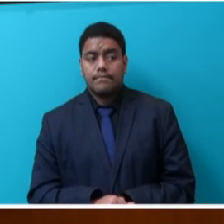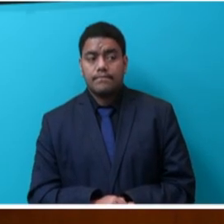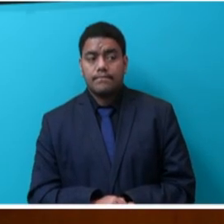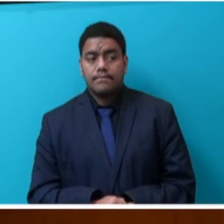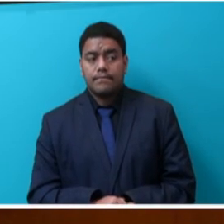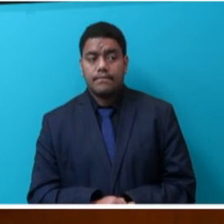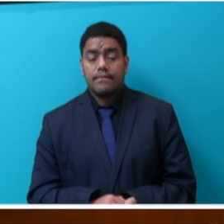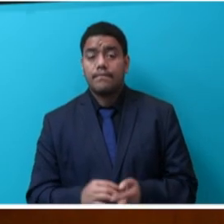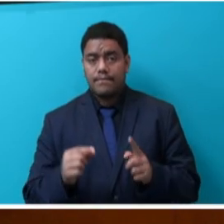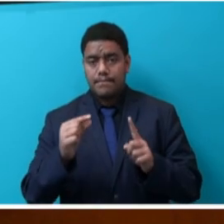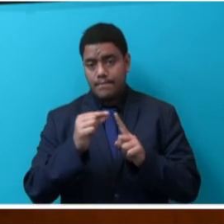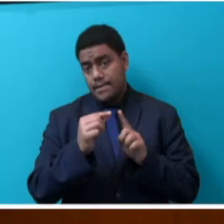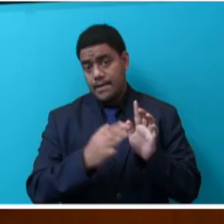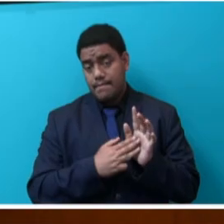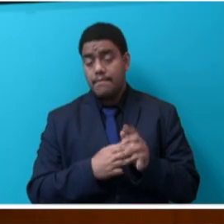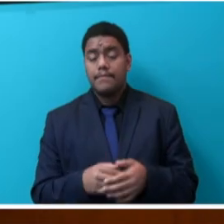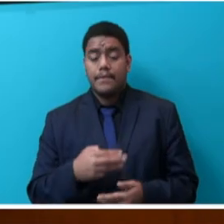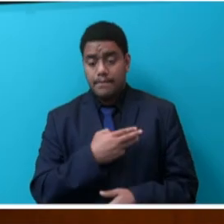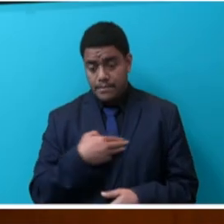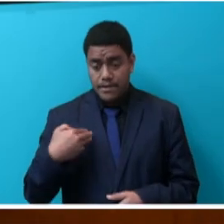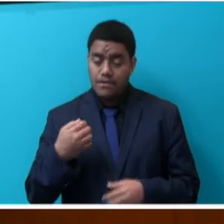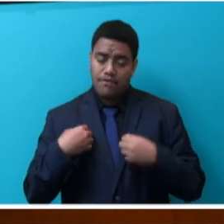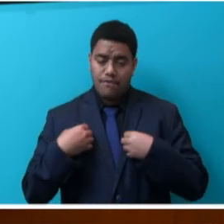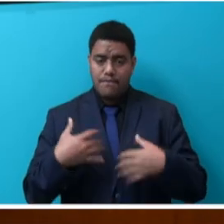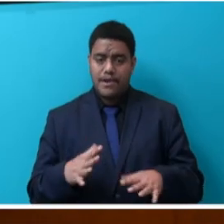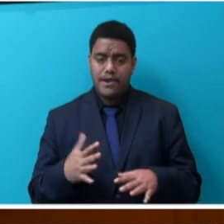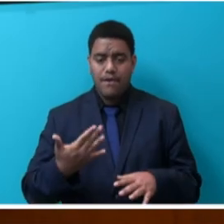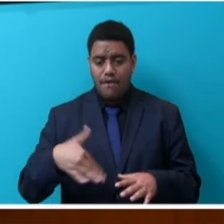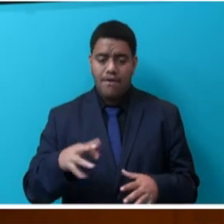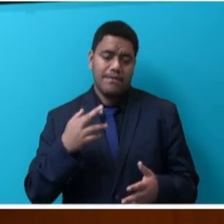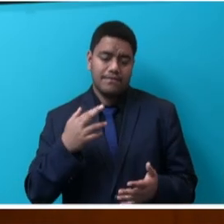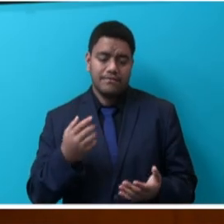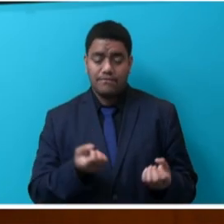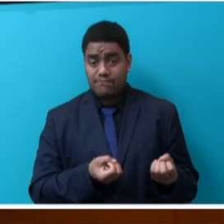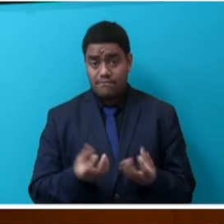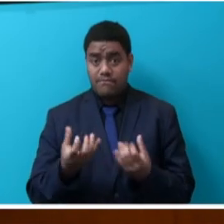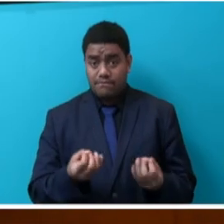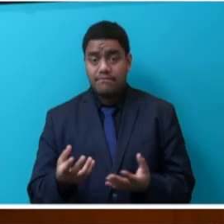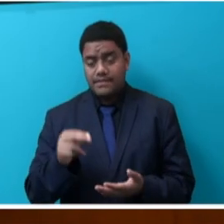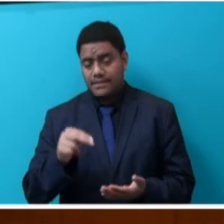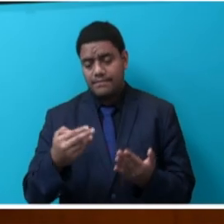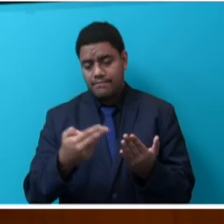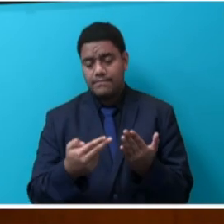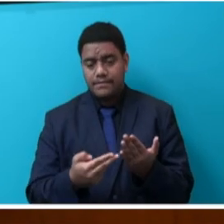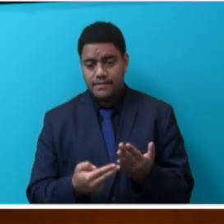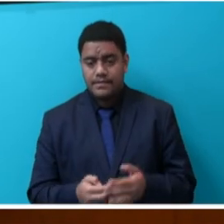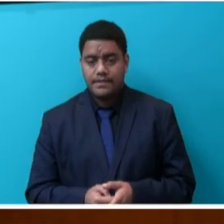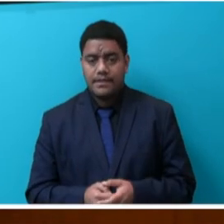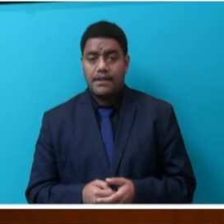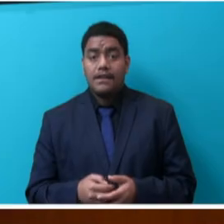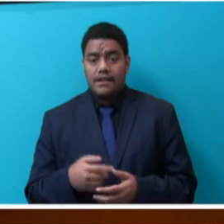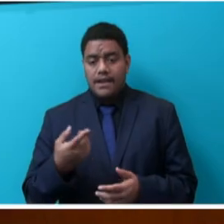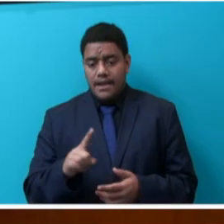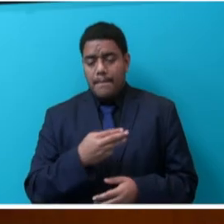Prime Minister, the Ministry has completed all required efforts, including cabinet